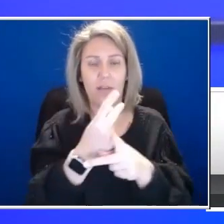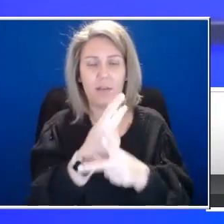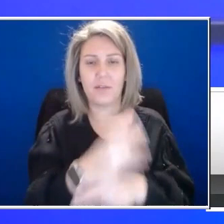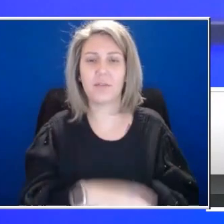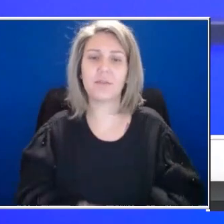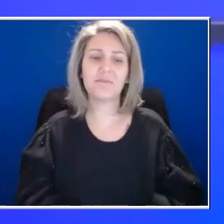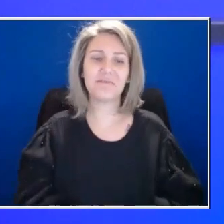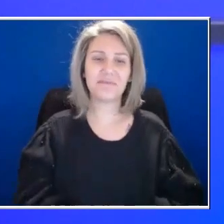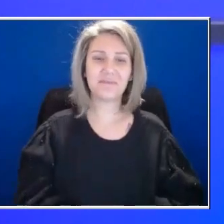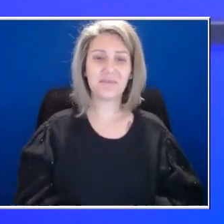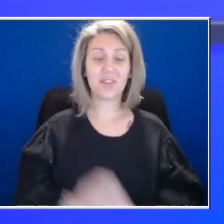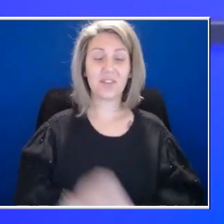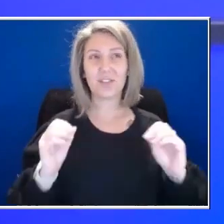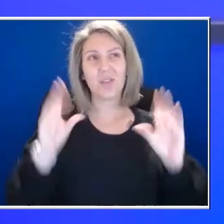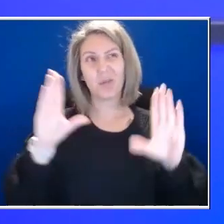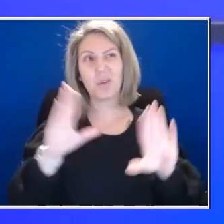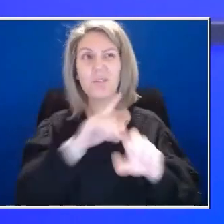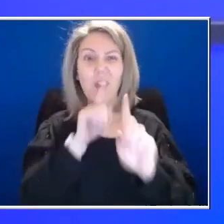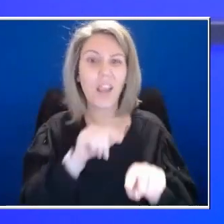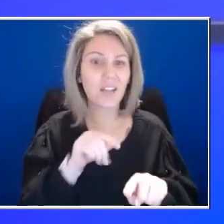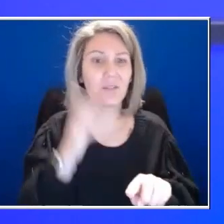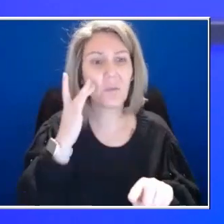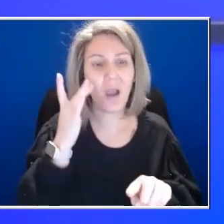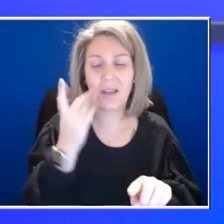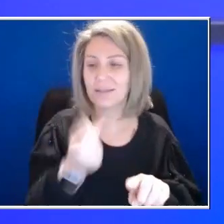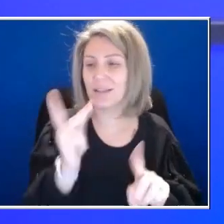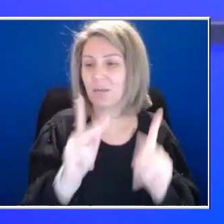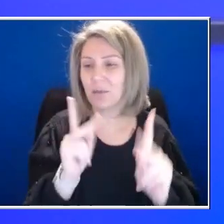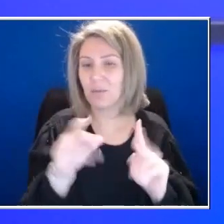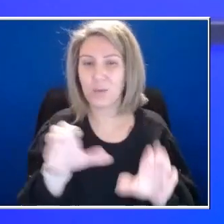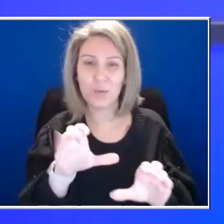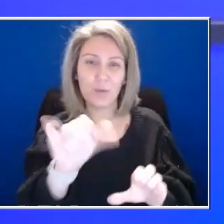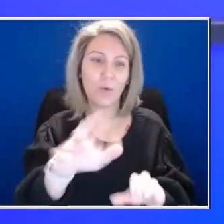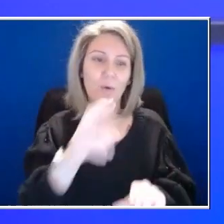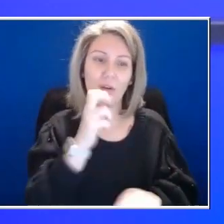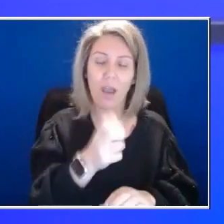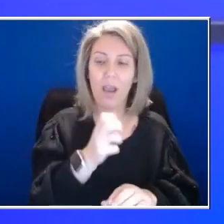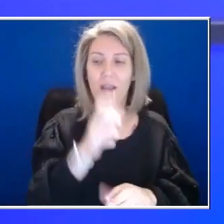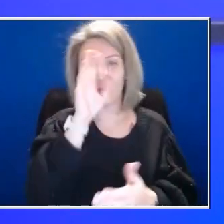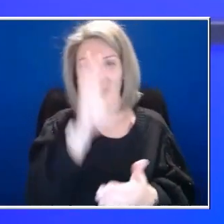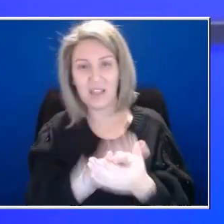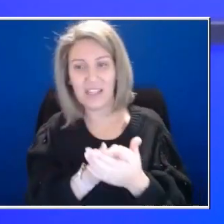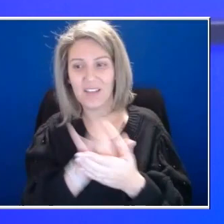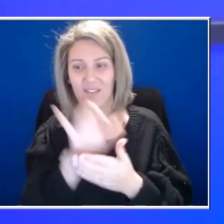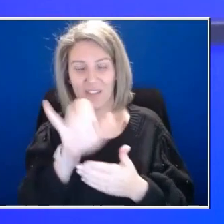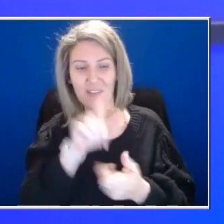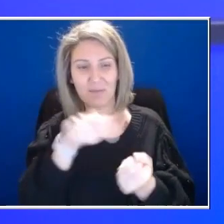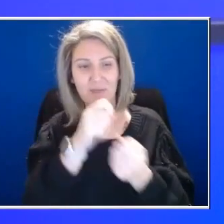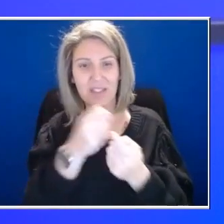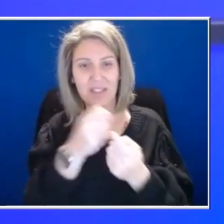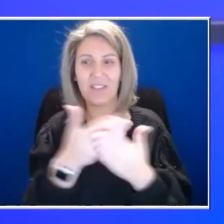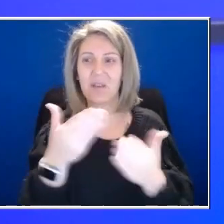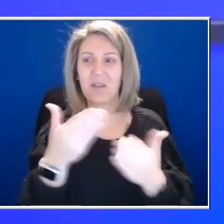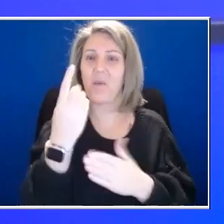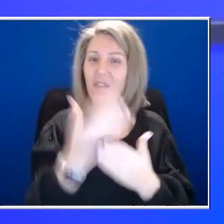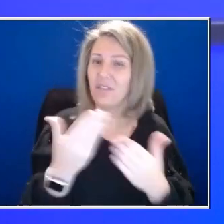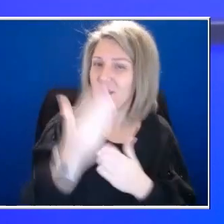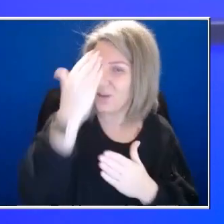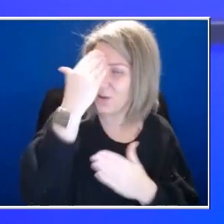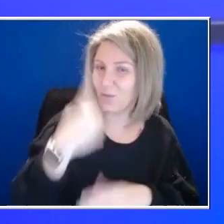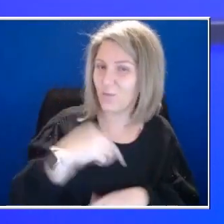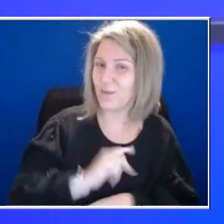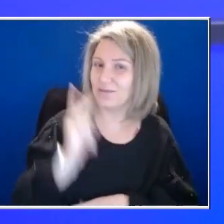no great answer to why some people do or don't believe in certain things in that nature. But one thing we do know is that we see it often.